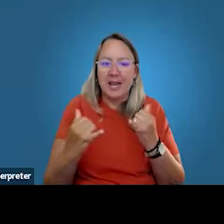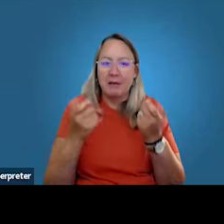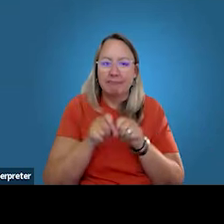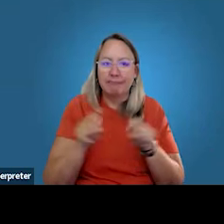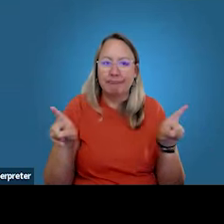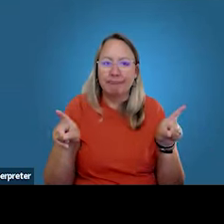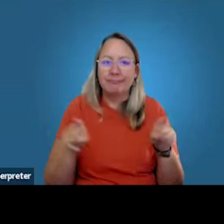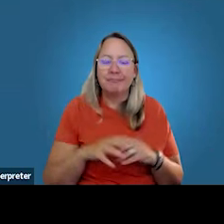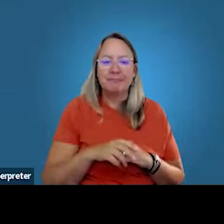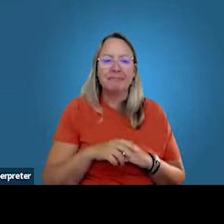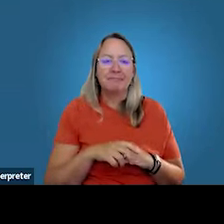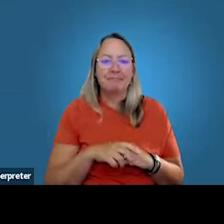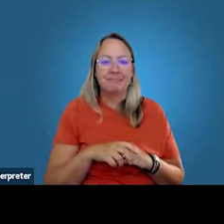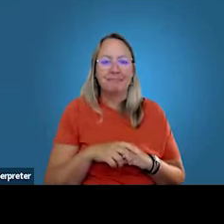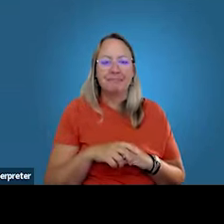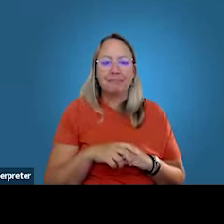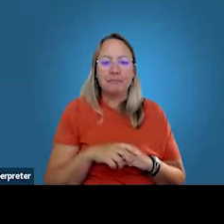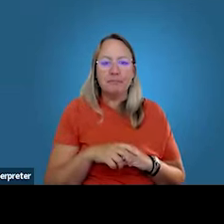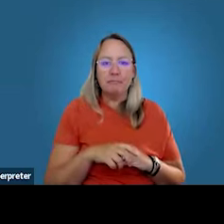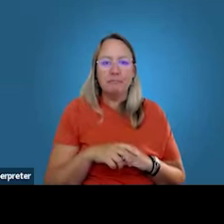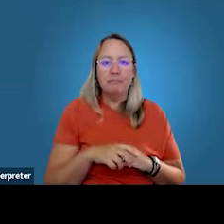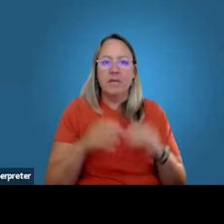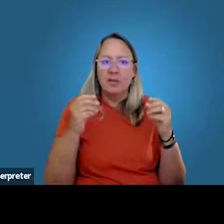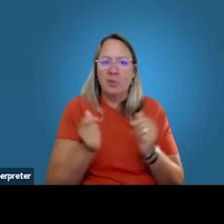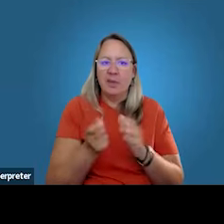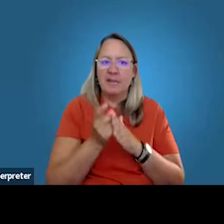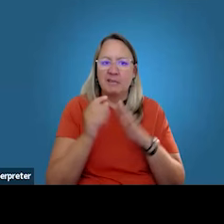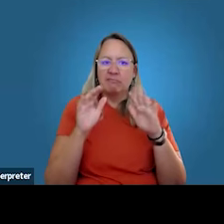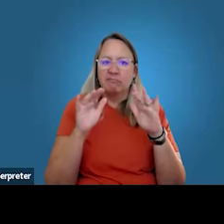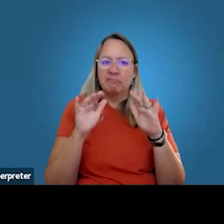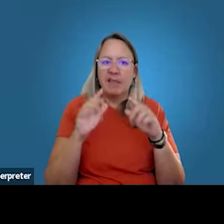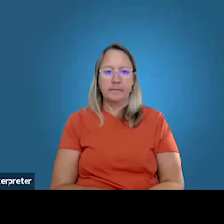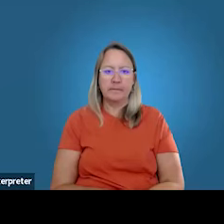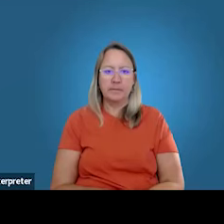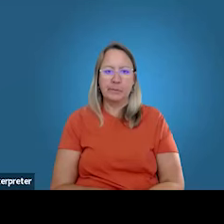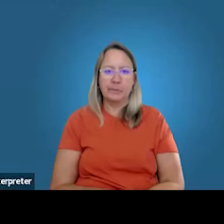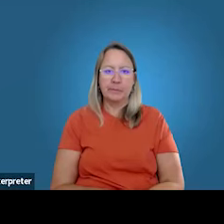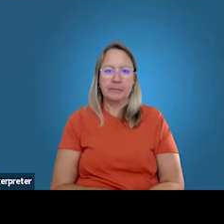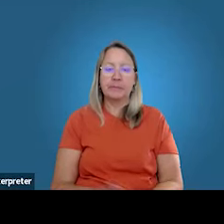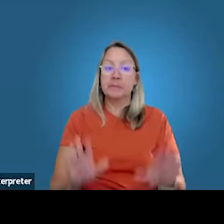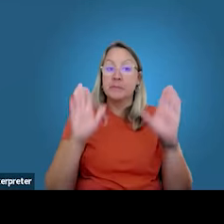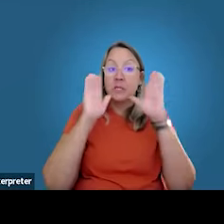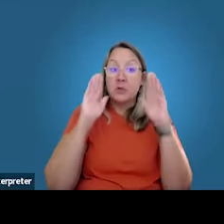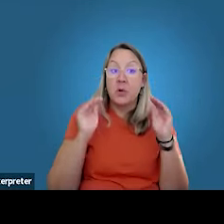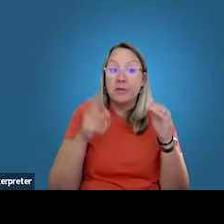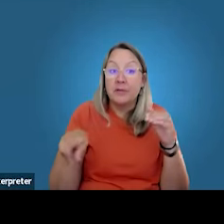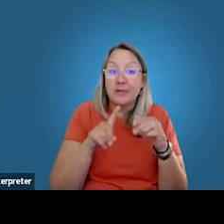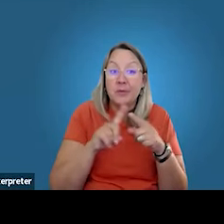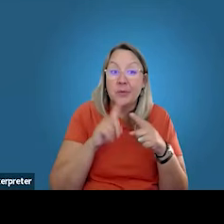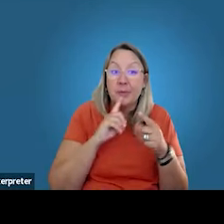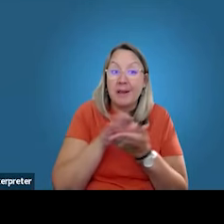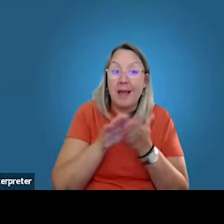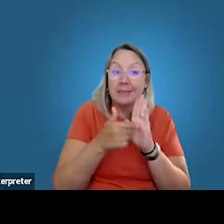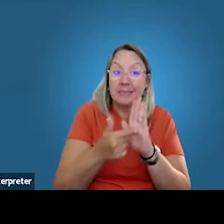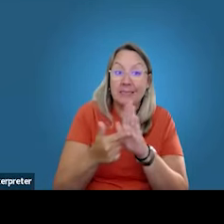off into twos quickly, just give you a quick minute each, and then we're going to pull you back in. So hopefully, if anyone's got any really nice examples